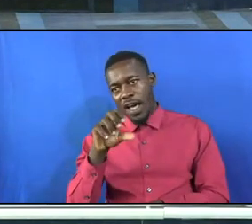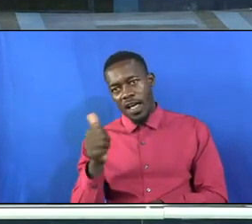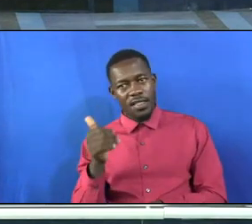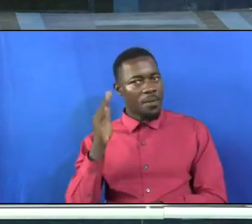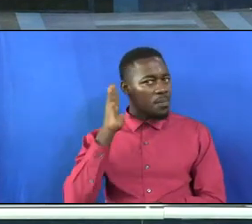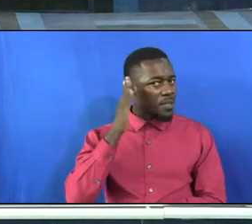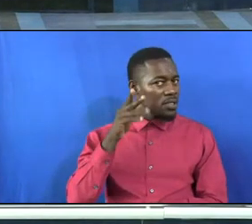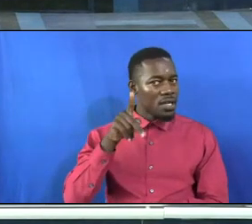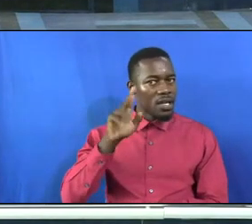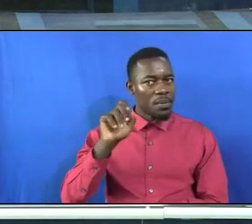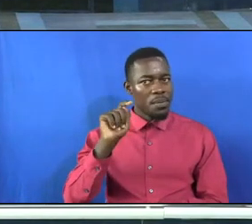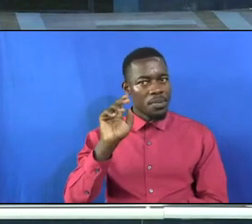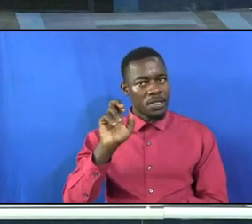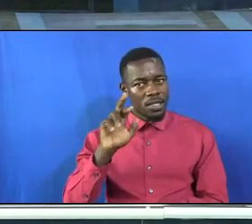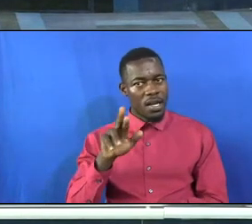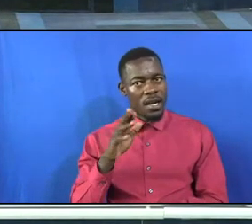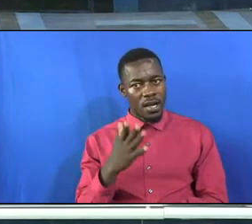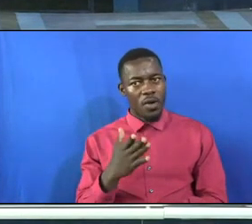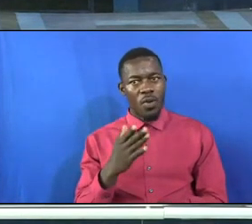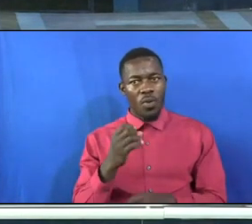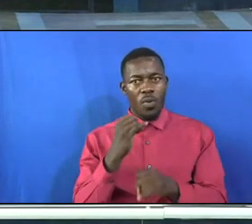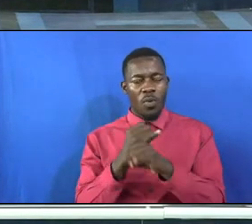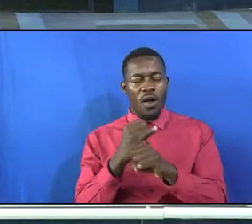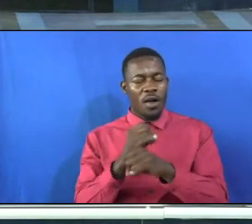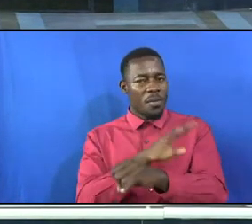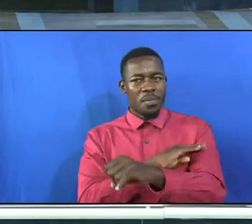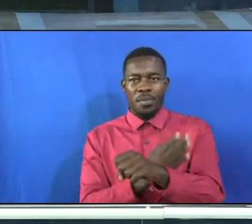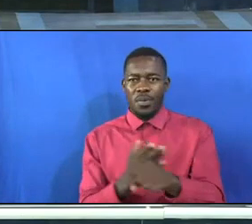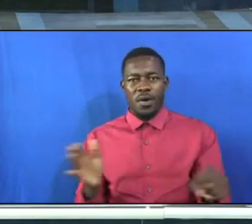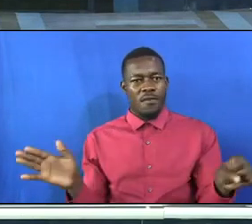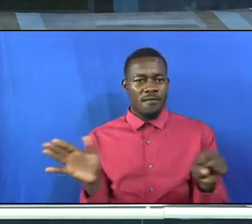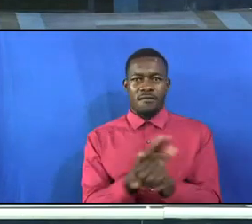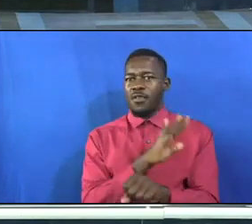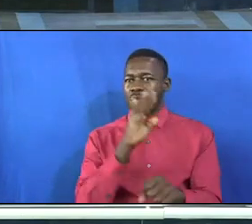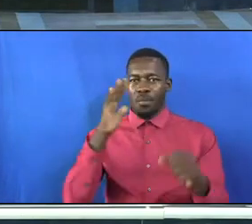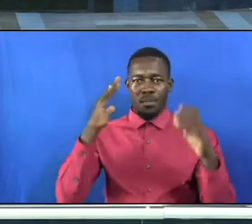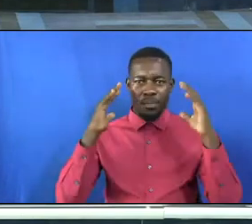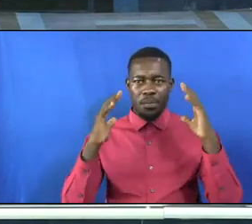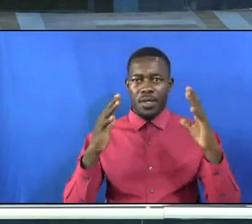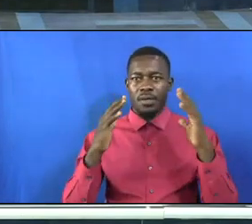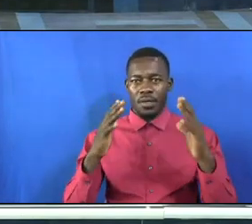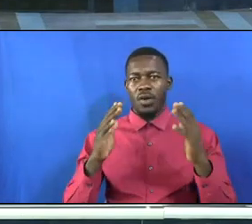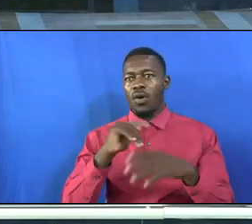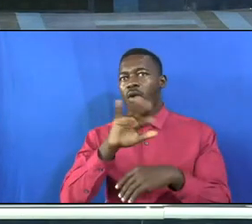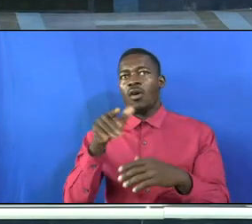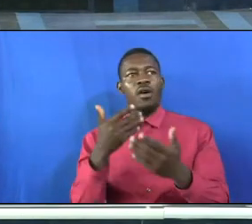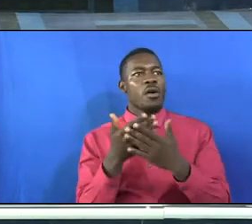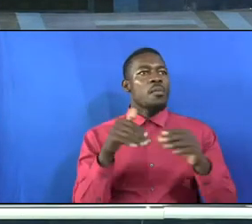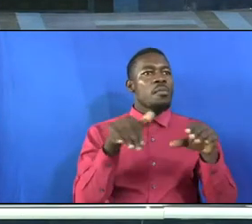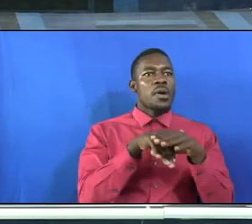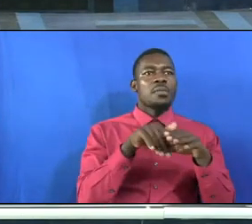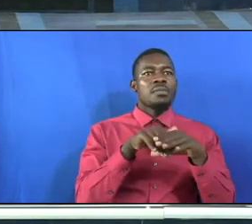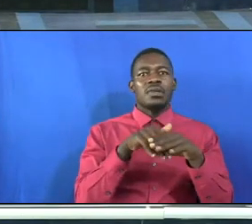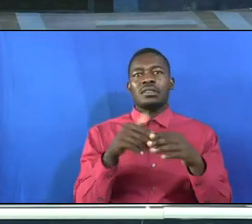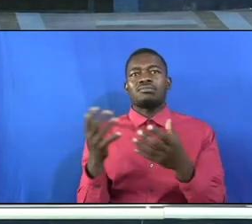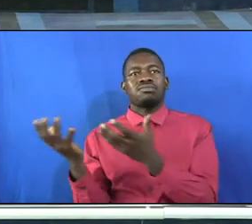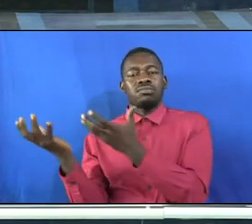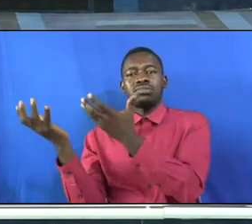work was attended with such great power and miracle, such that people would carry their